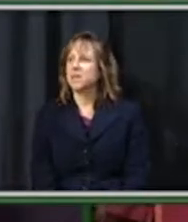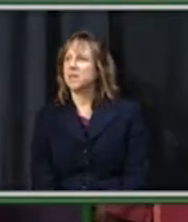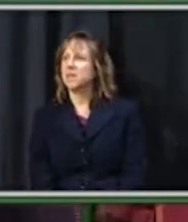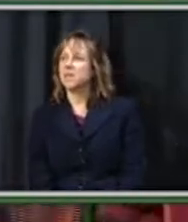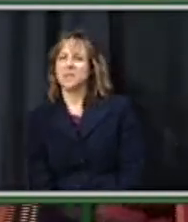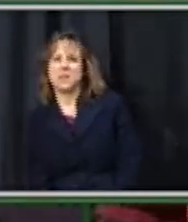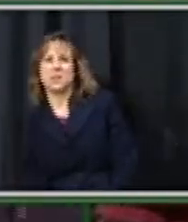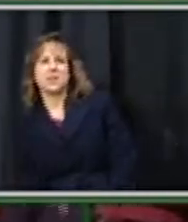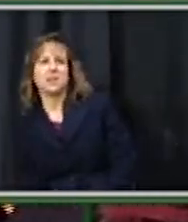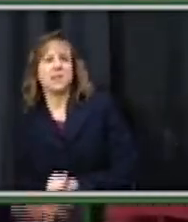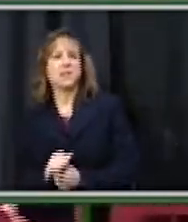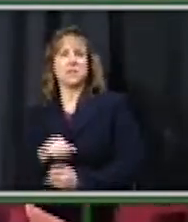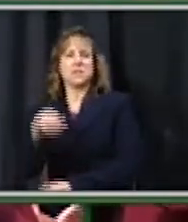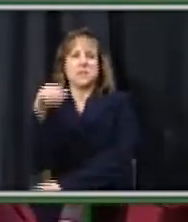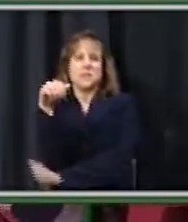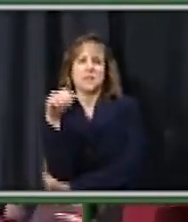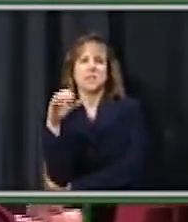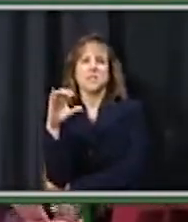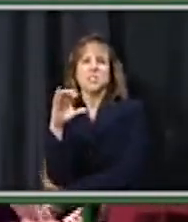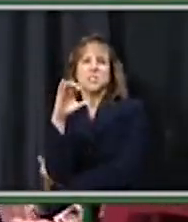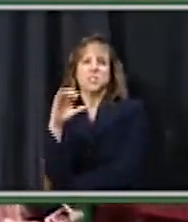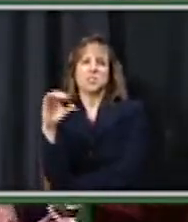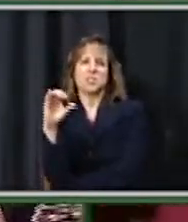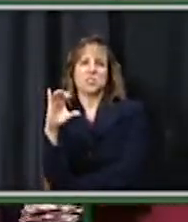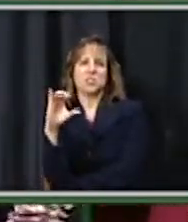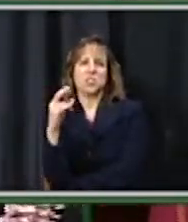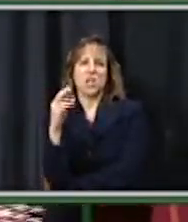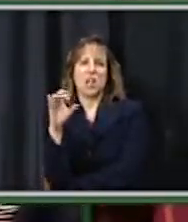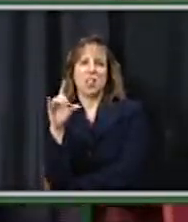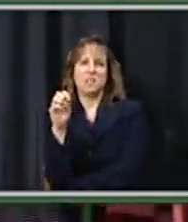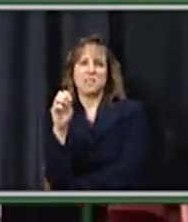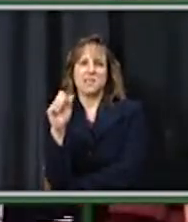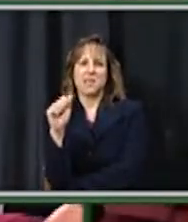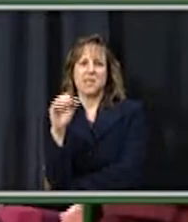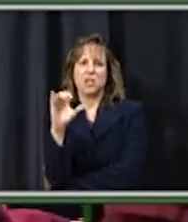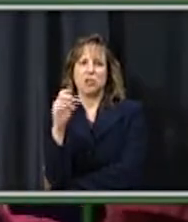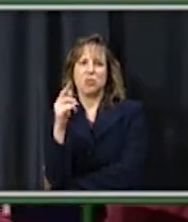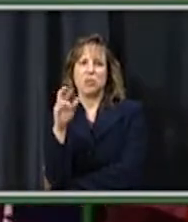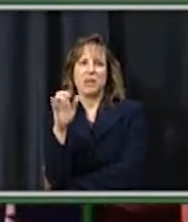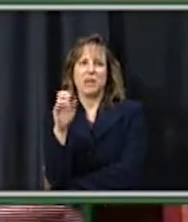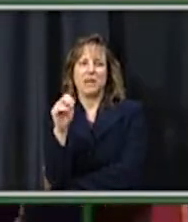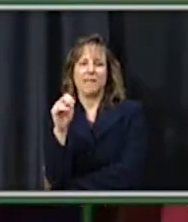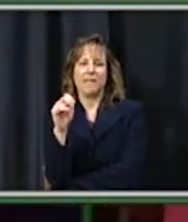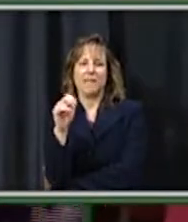Chelsea Green. Samuel Church.